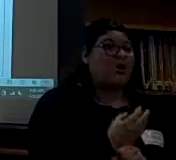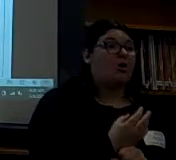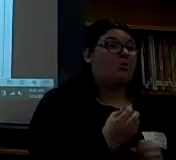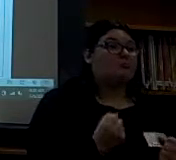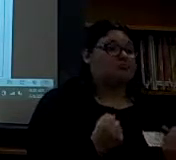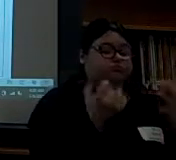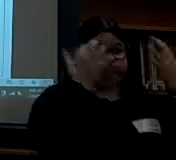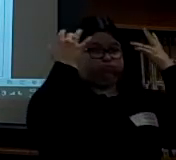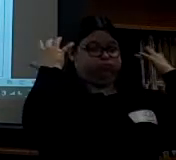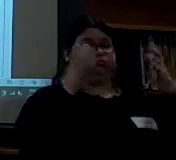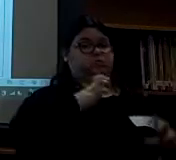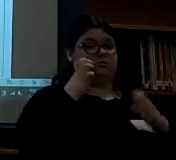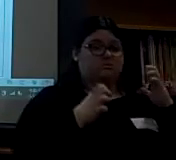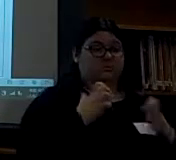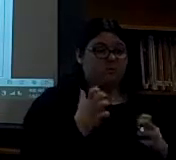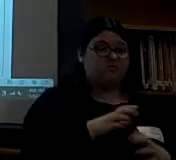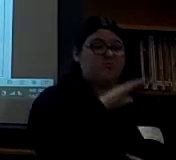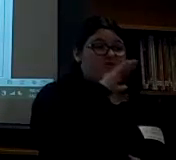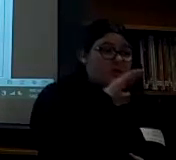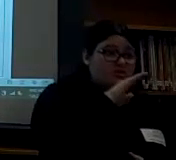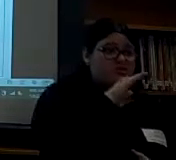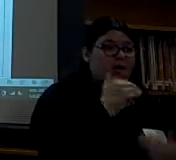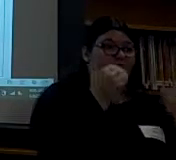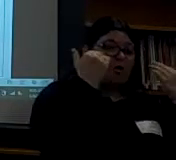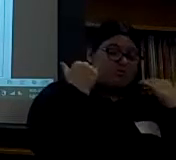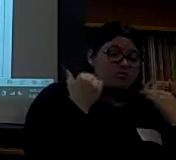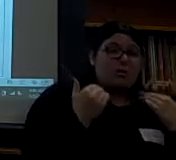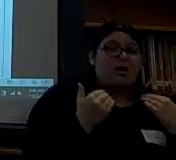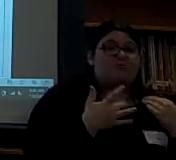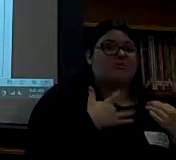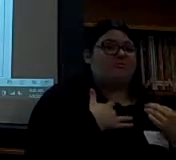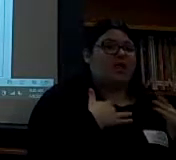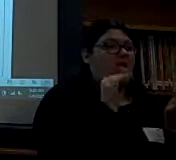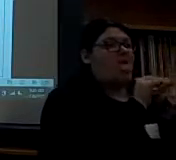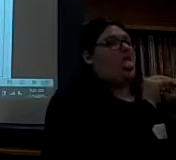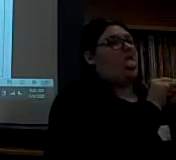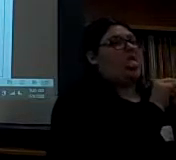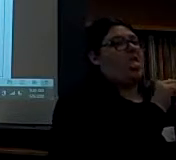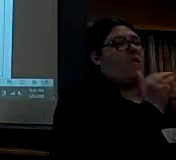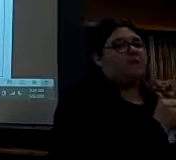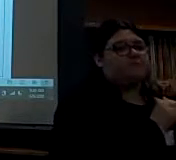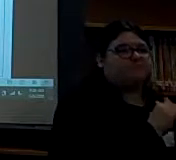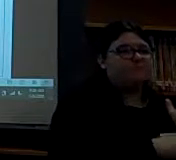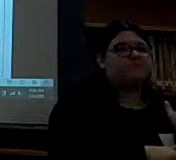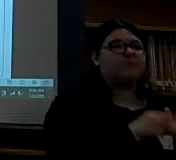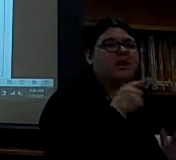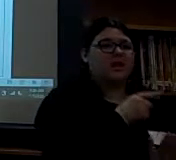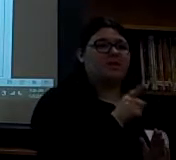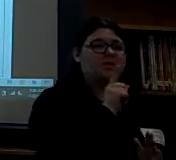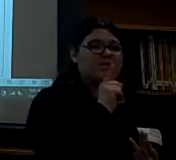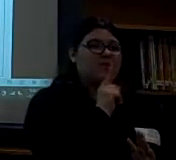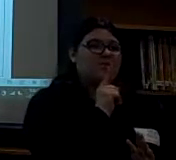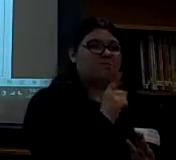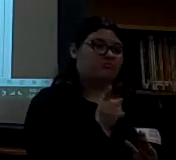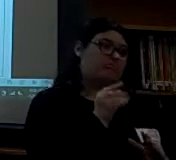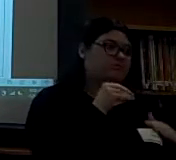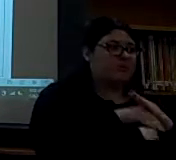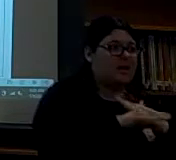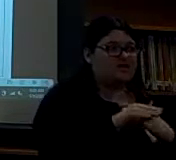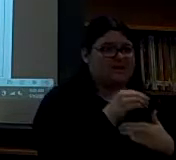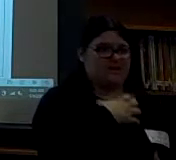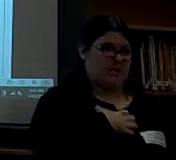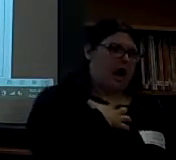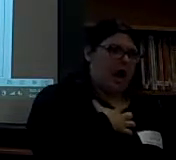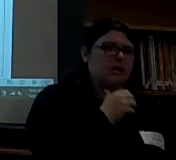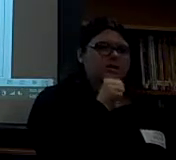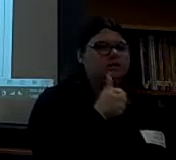flooded with emotions, when they are frustrated or overwhelmed, or they feel like we're nagging them all the time, they actually go into yuck, and they don't